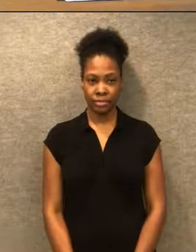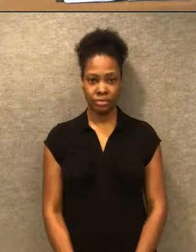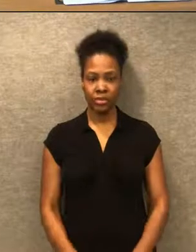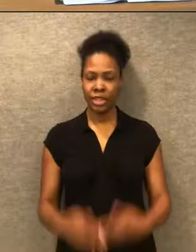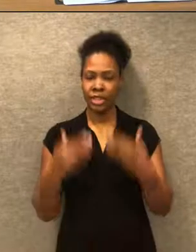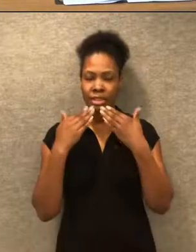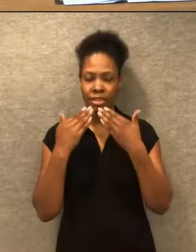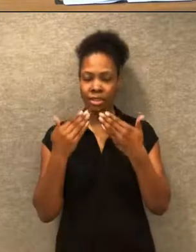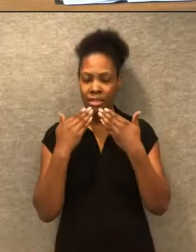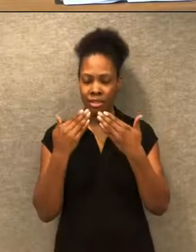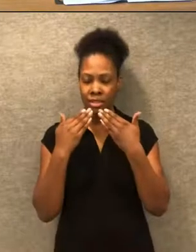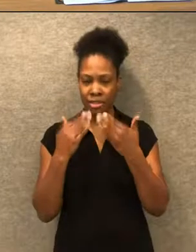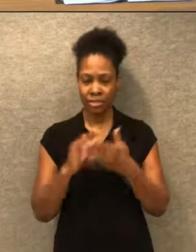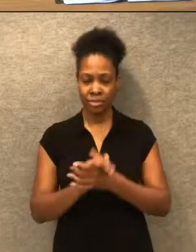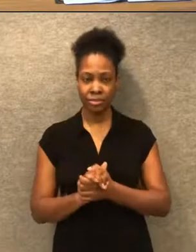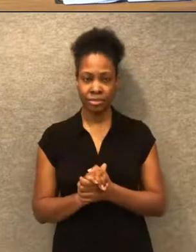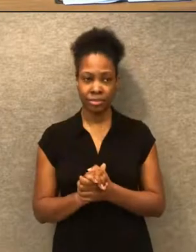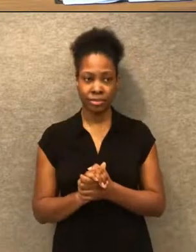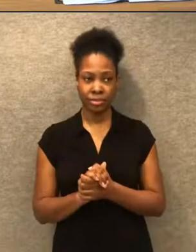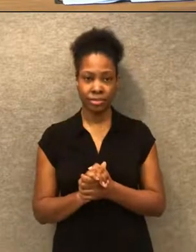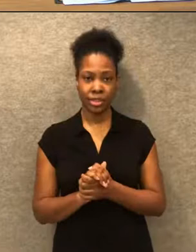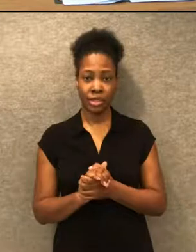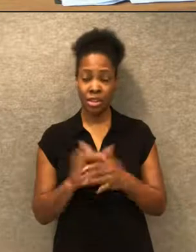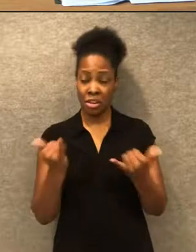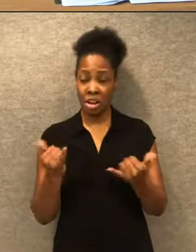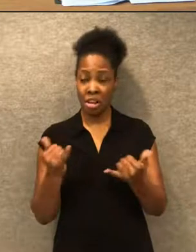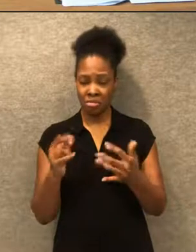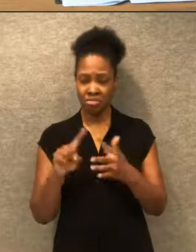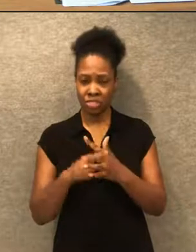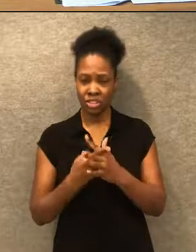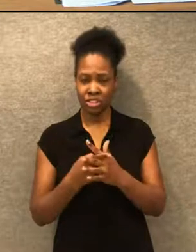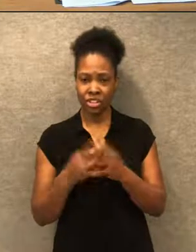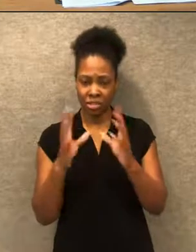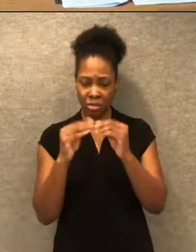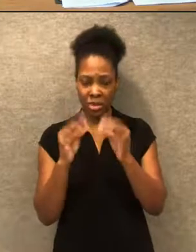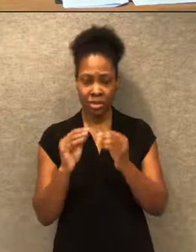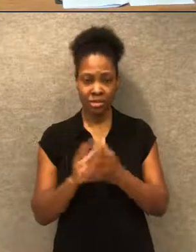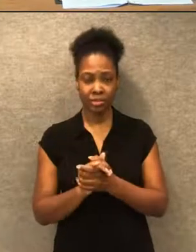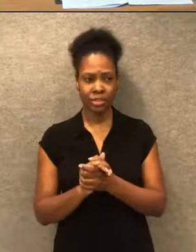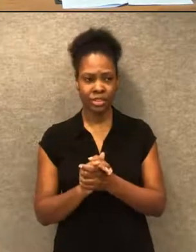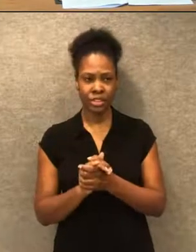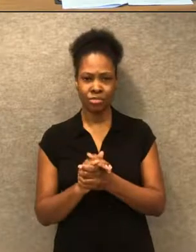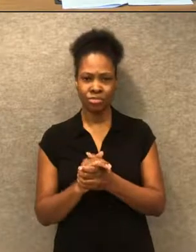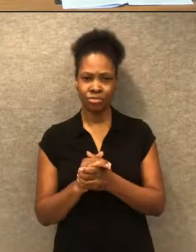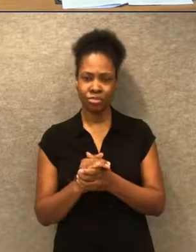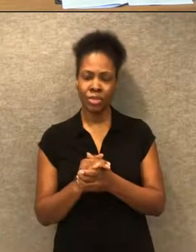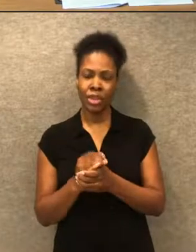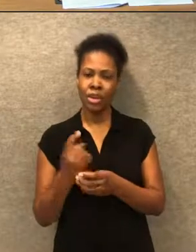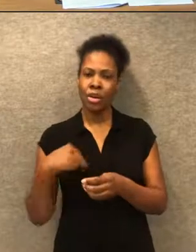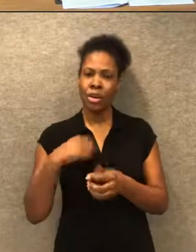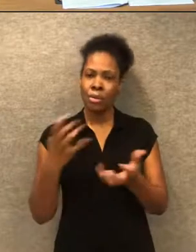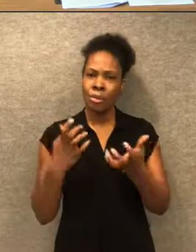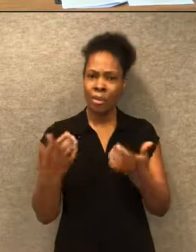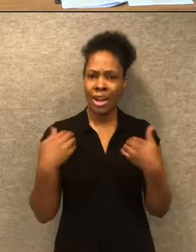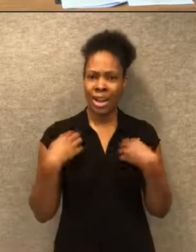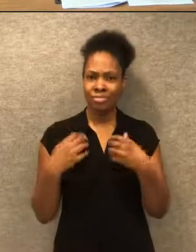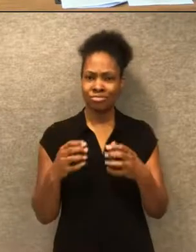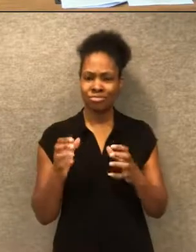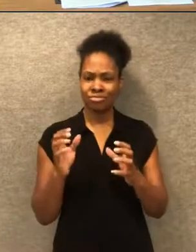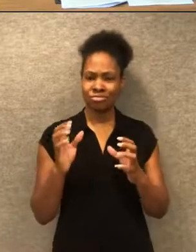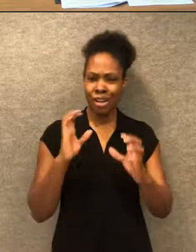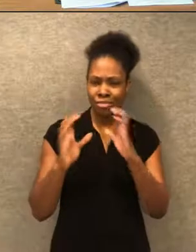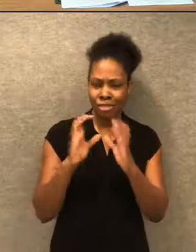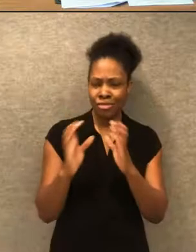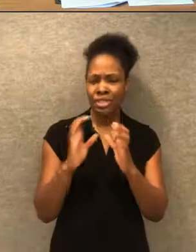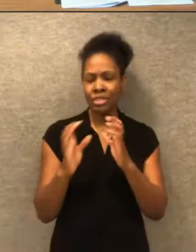Thank you. So with that, we're going to get started. Normally, because we want to get into our conversation, I know that there's going to be a lot of calls, and I want to